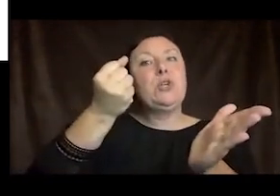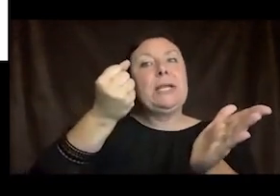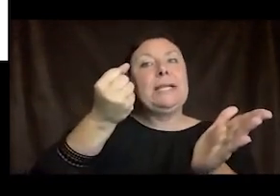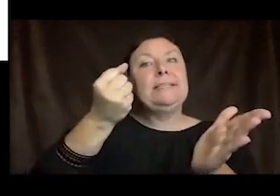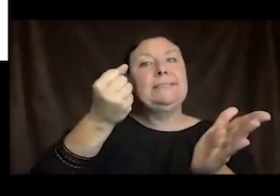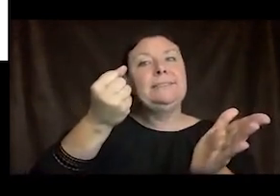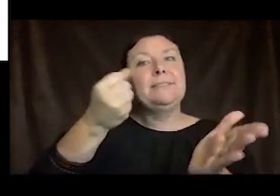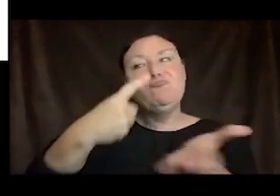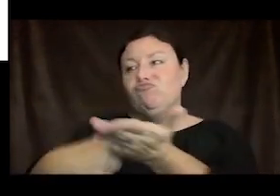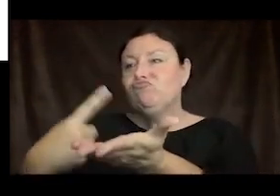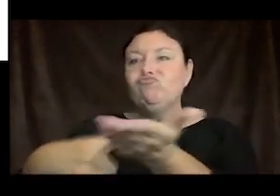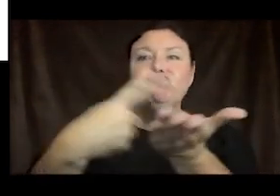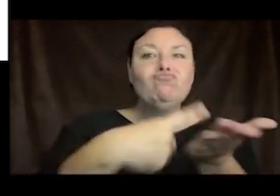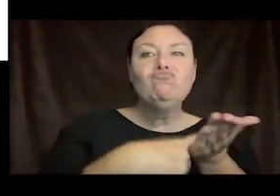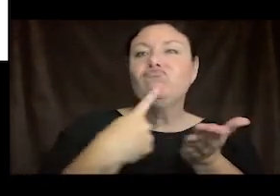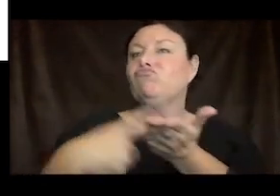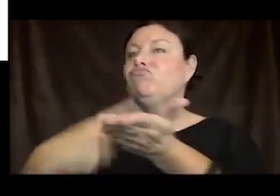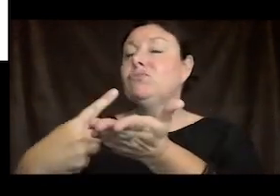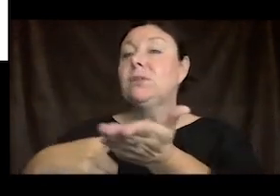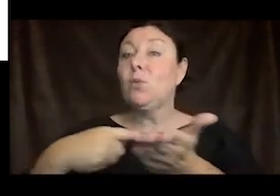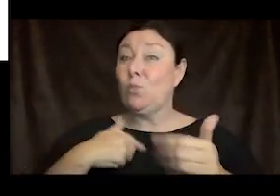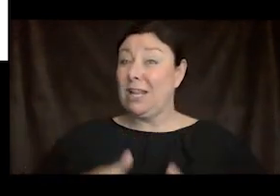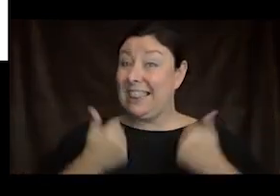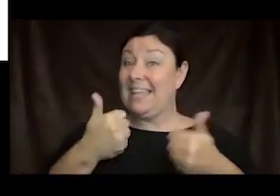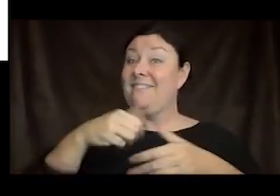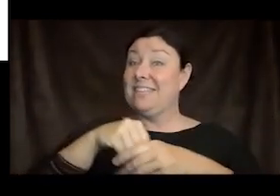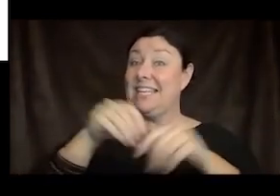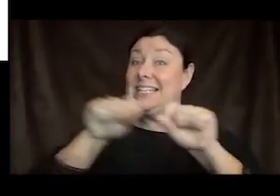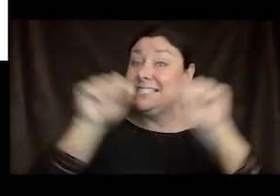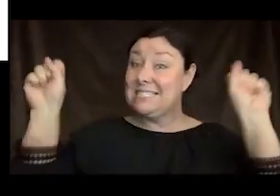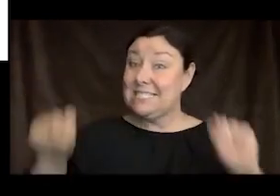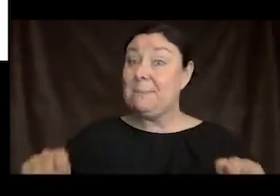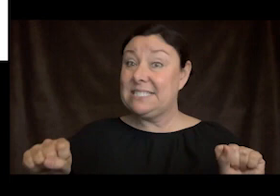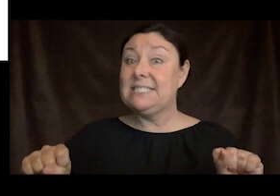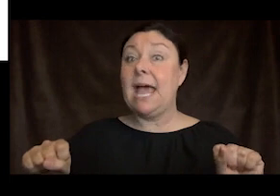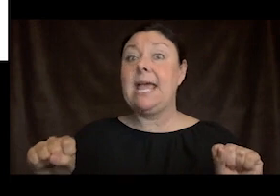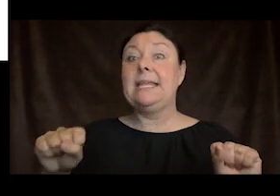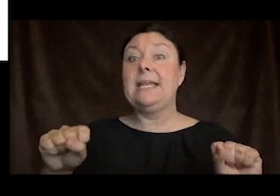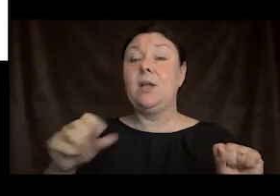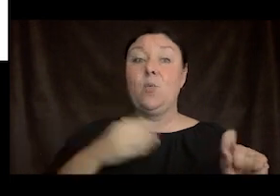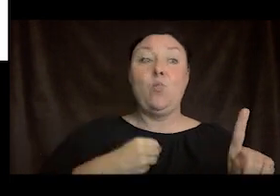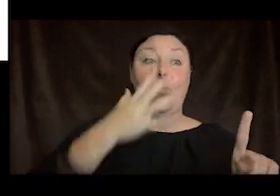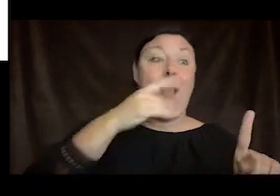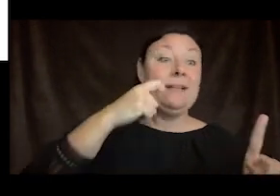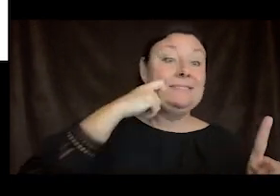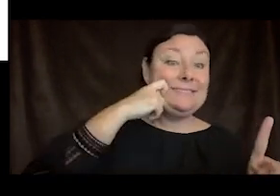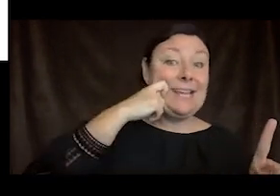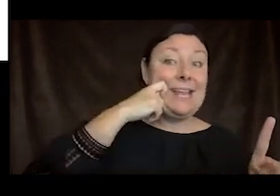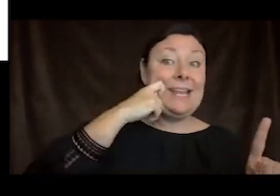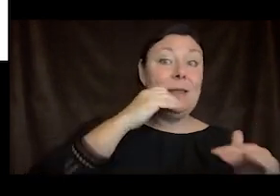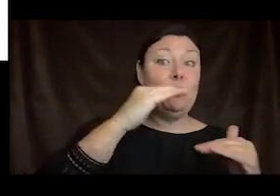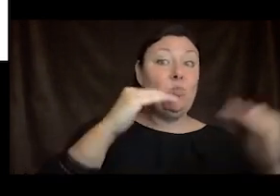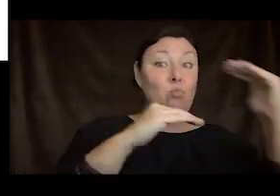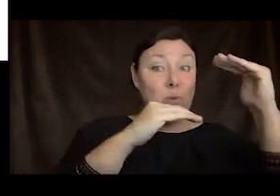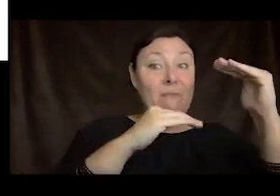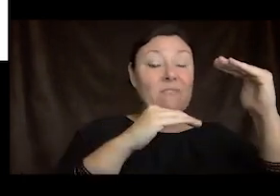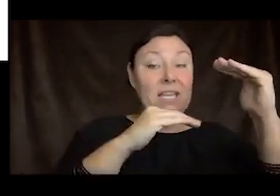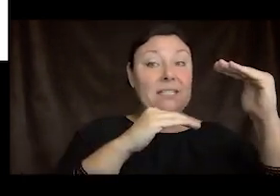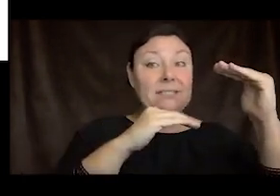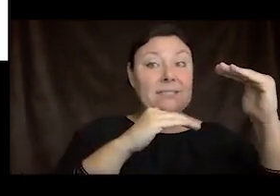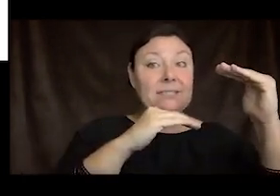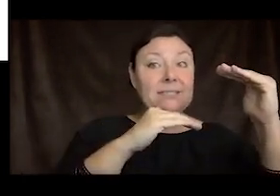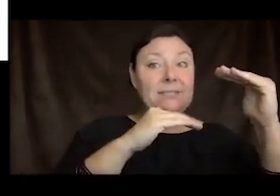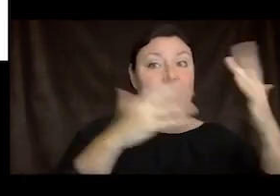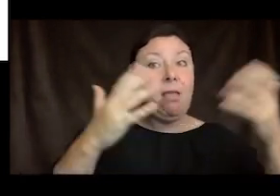these conversations, because we are living in a systemic society for which white skin privilege is where lots